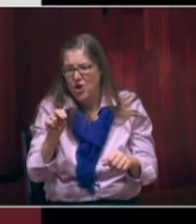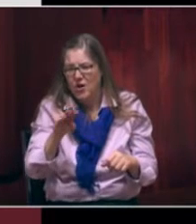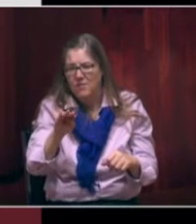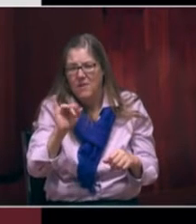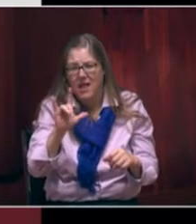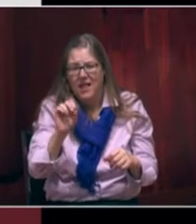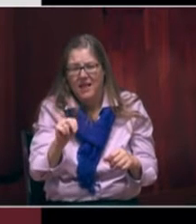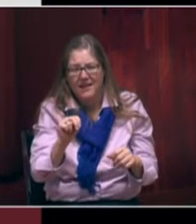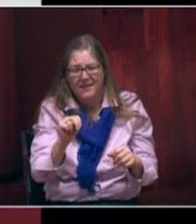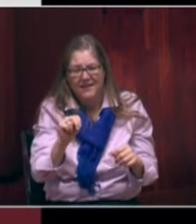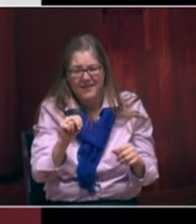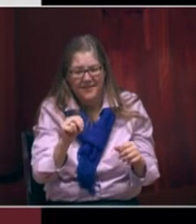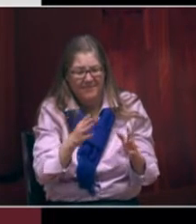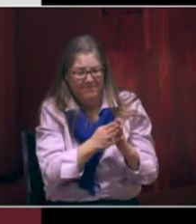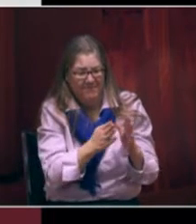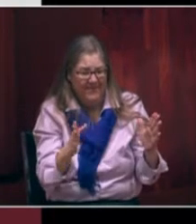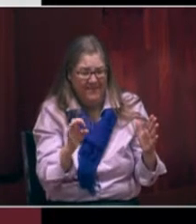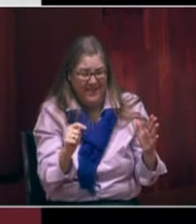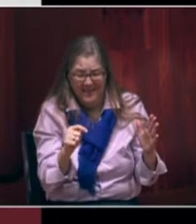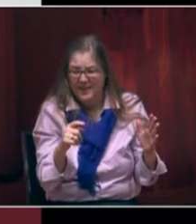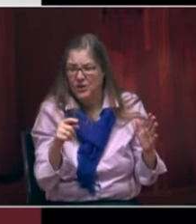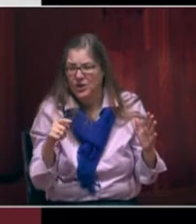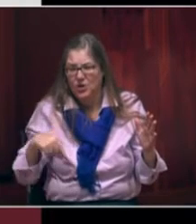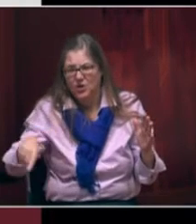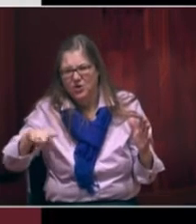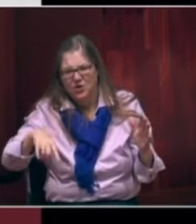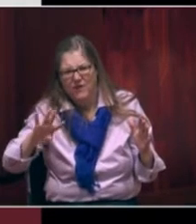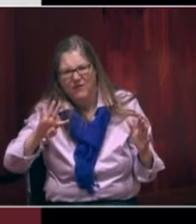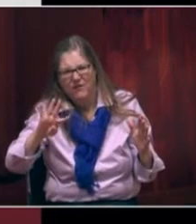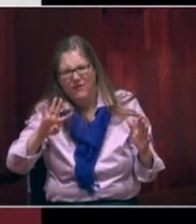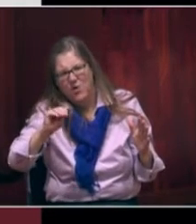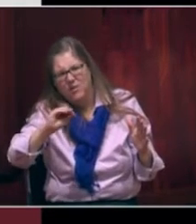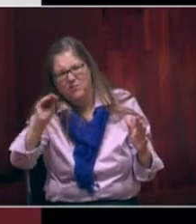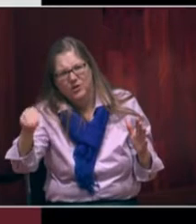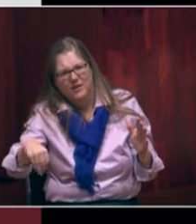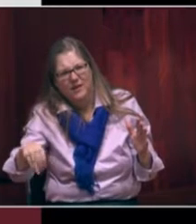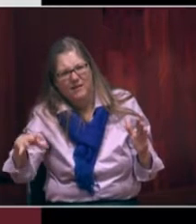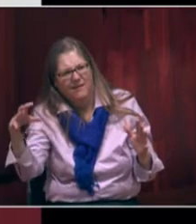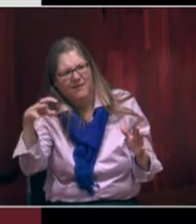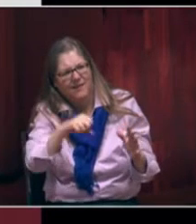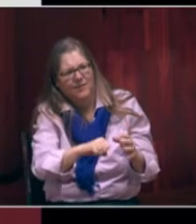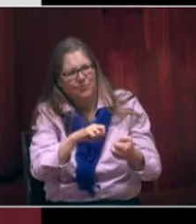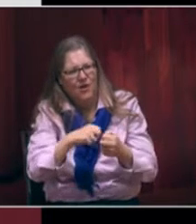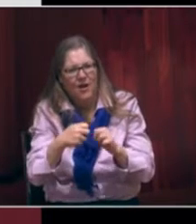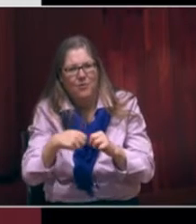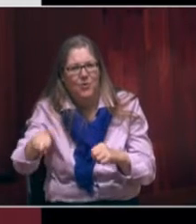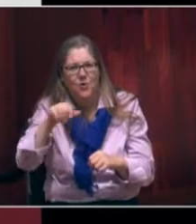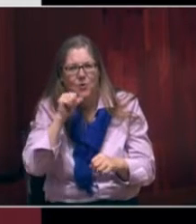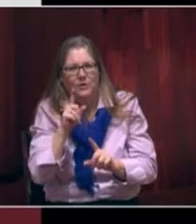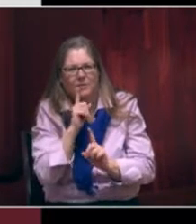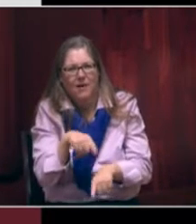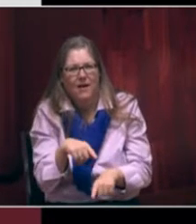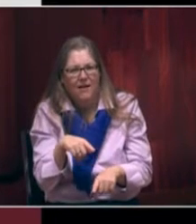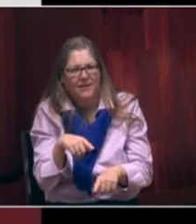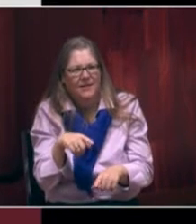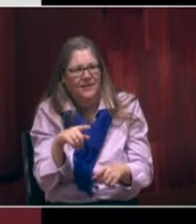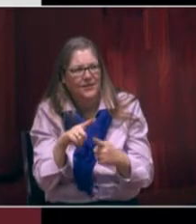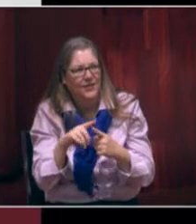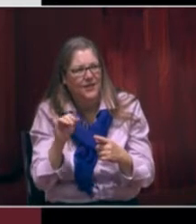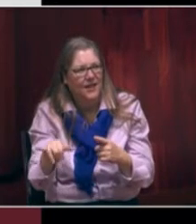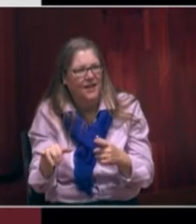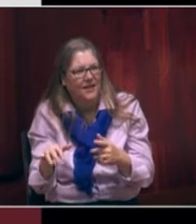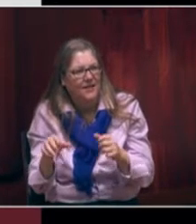it, you guys are about 40% of the problem of not responding to disposal by volume. So,